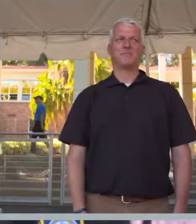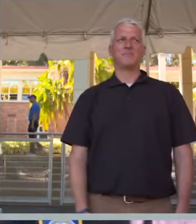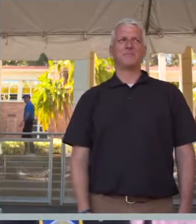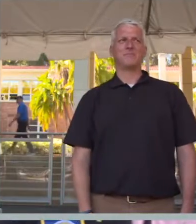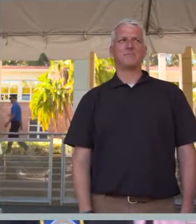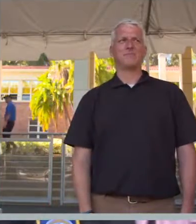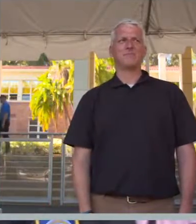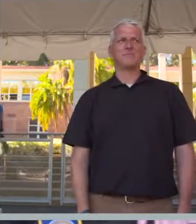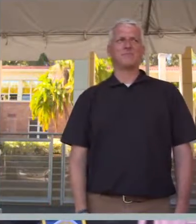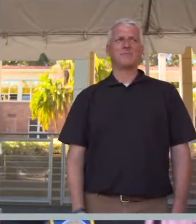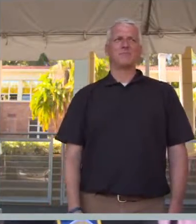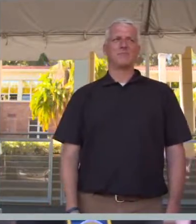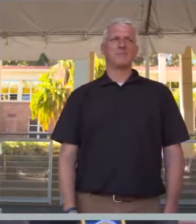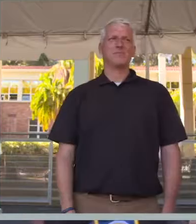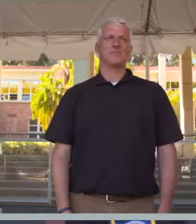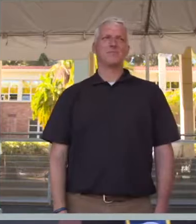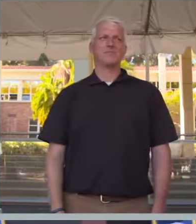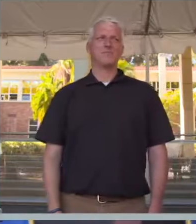Somya Ravi.